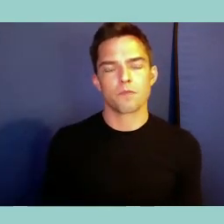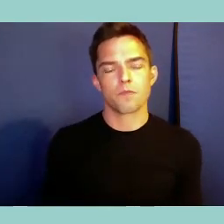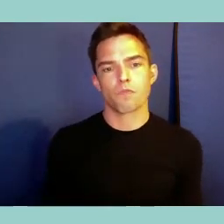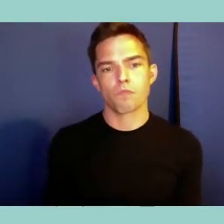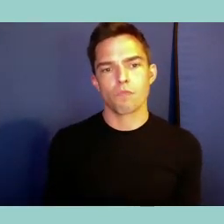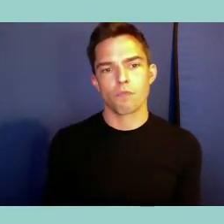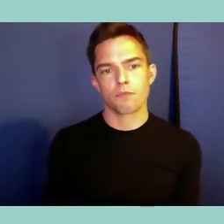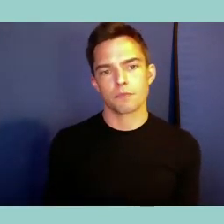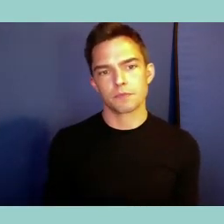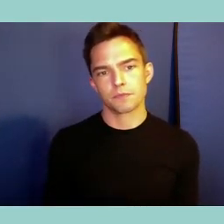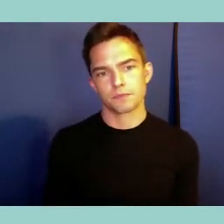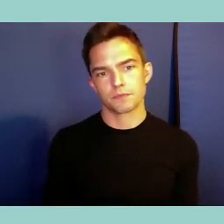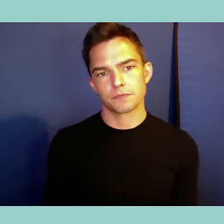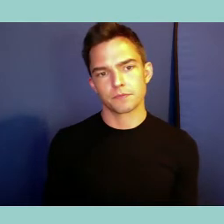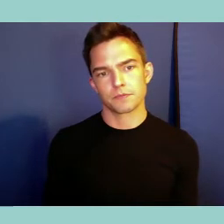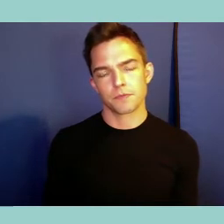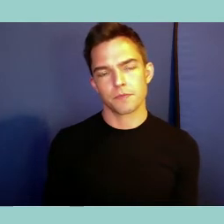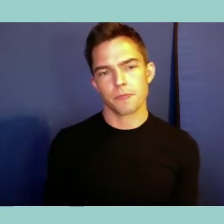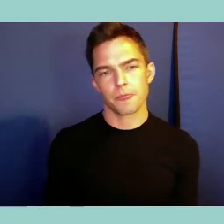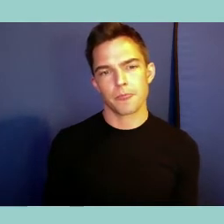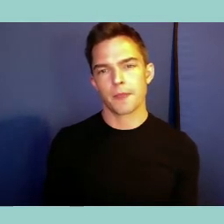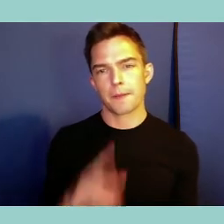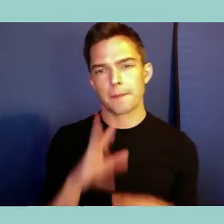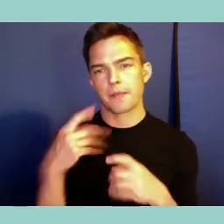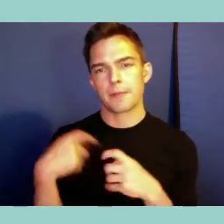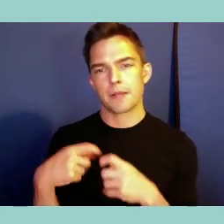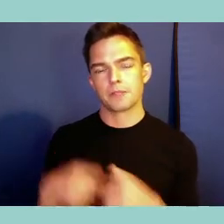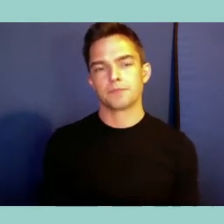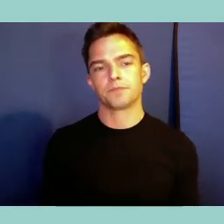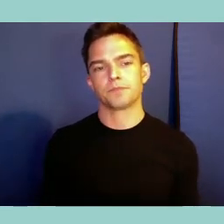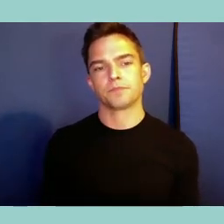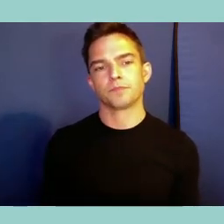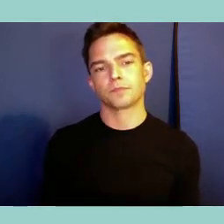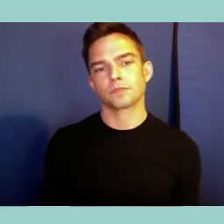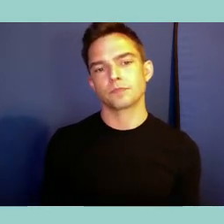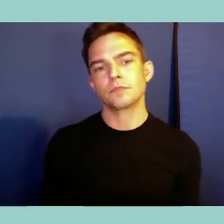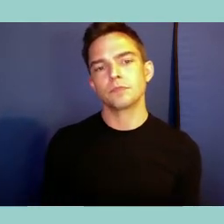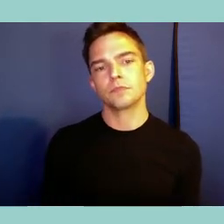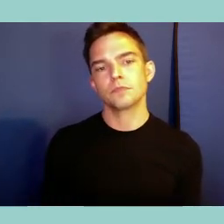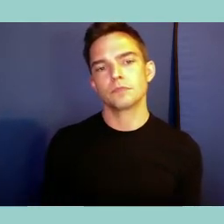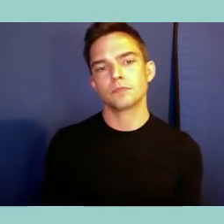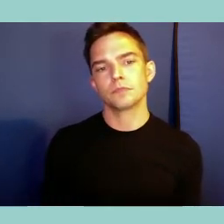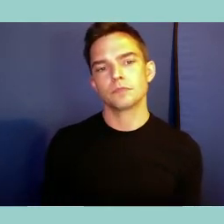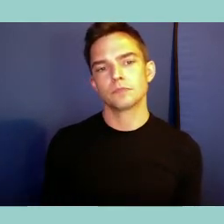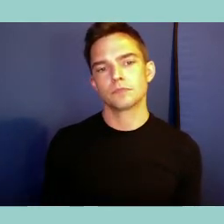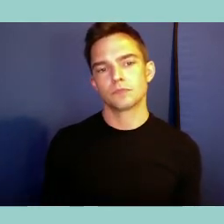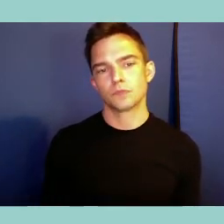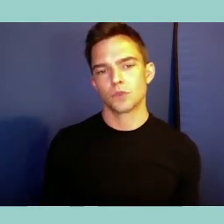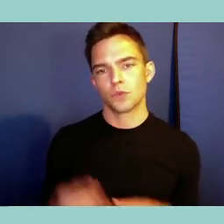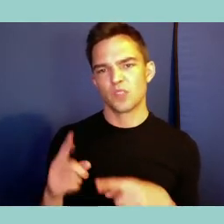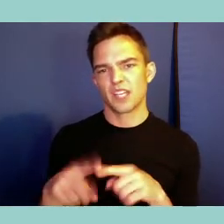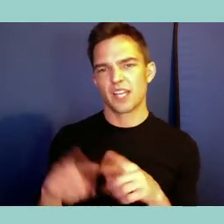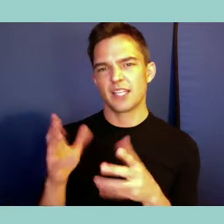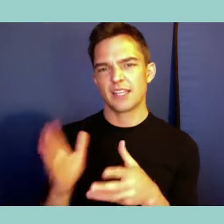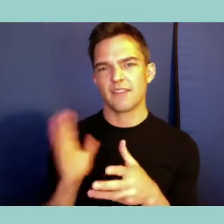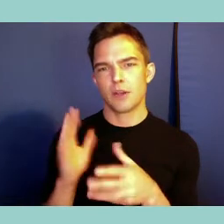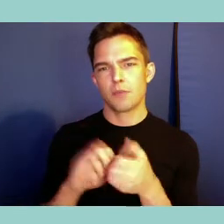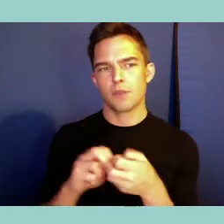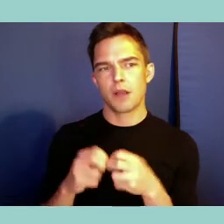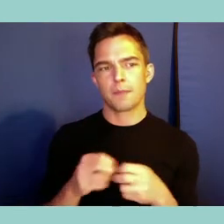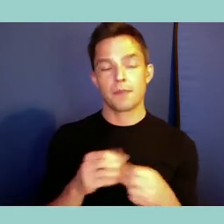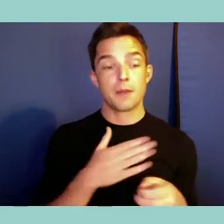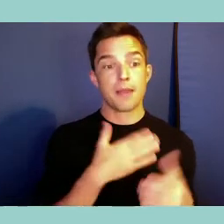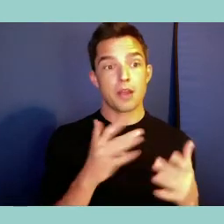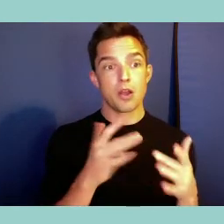encuentro, diosa de mi vida. No veo la salida a todos nuestros problemas. My heart breaks